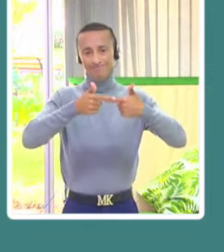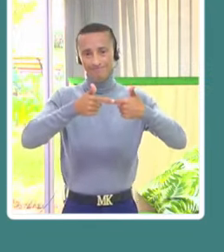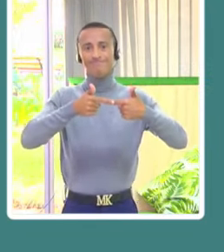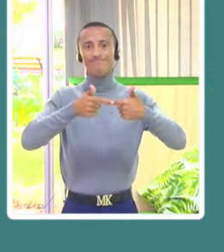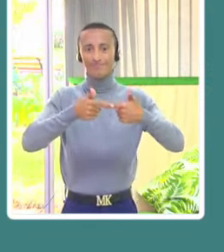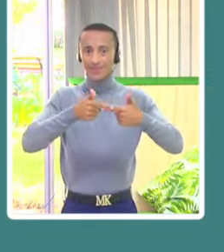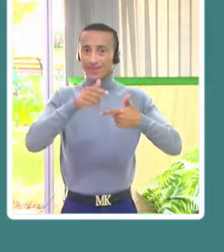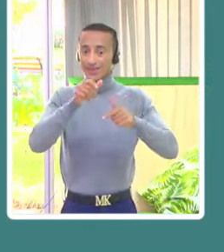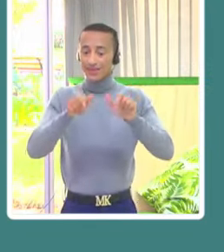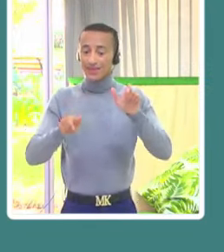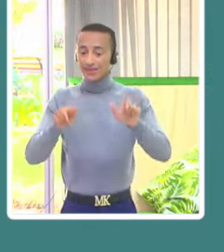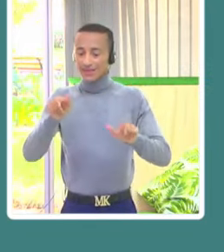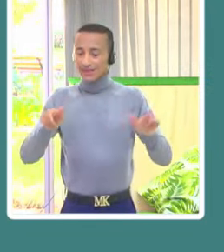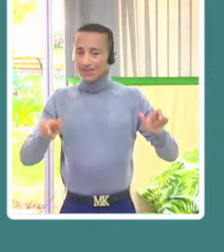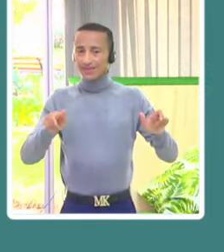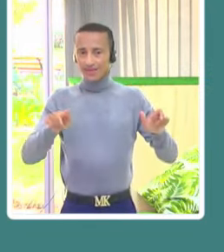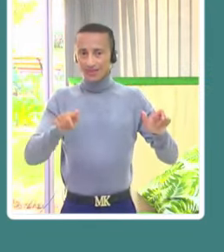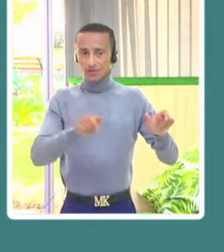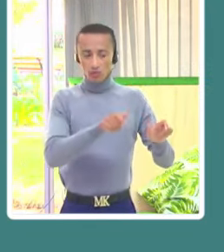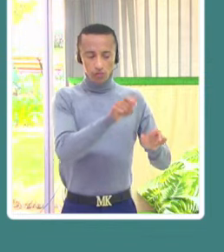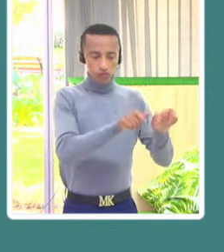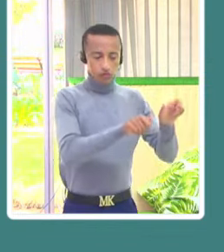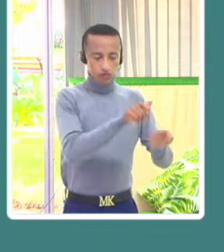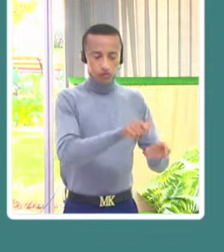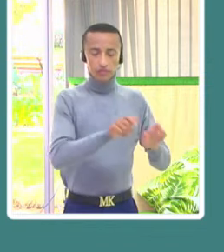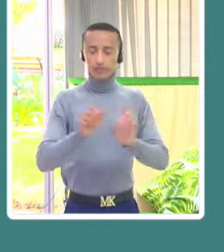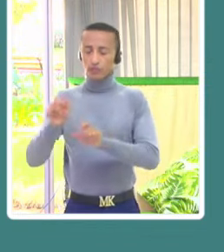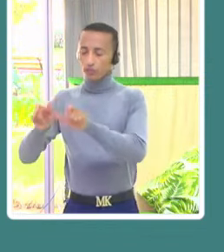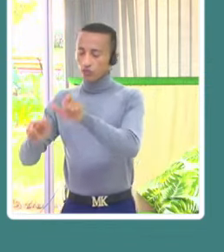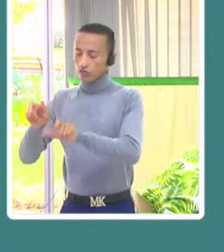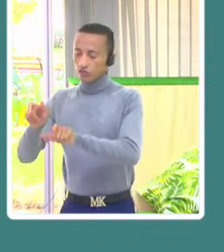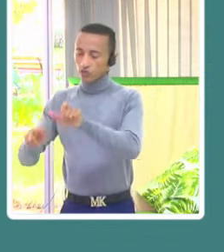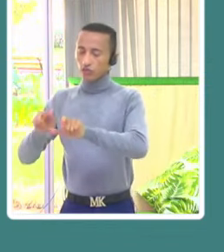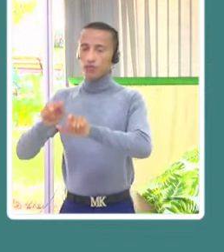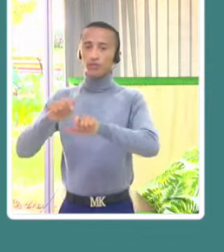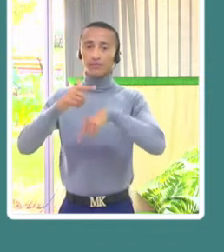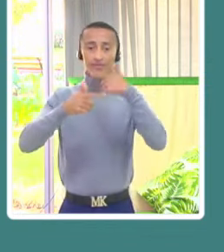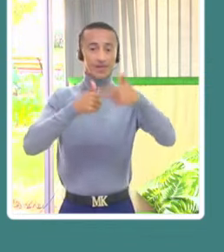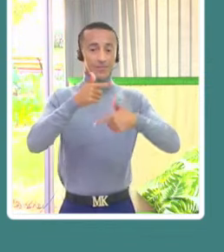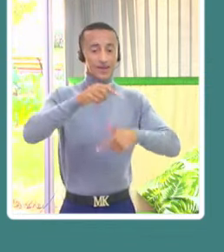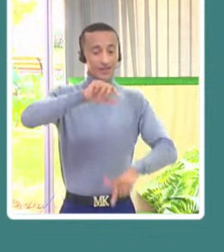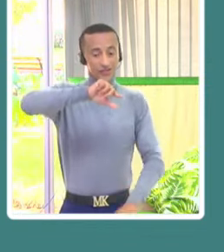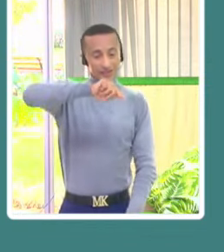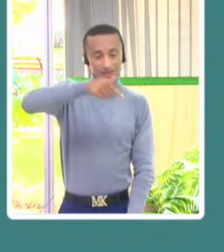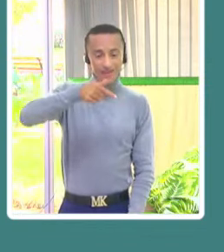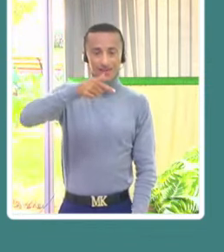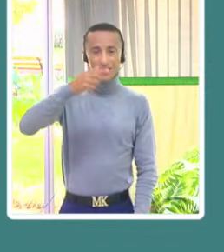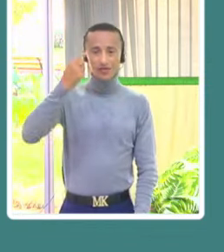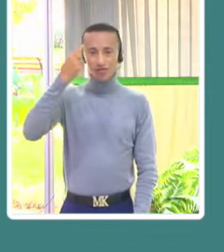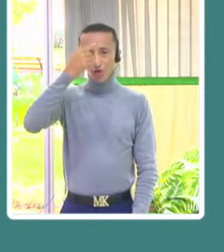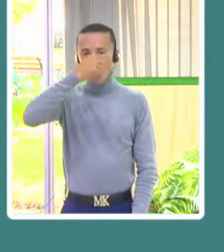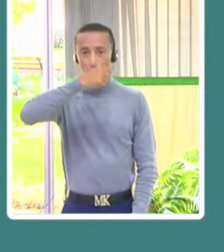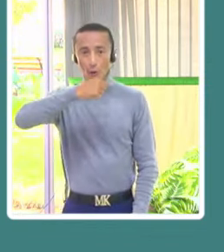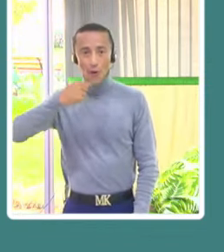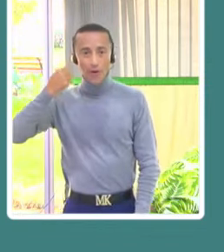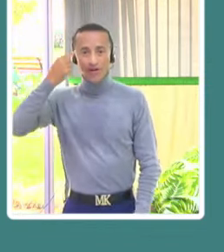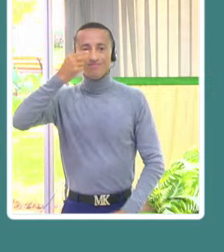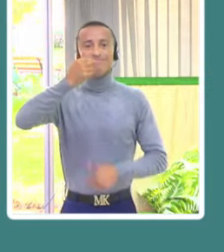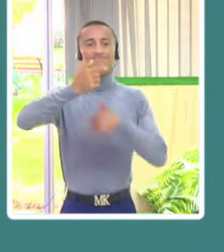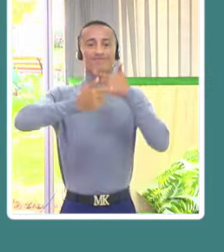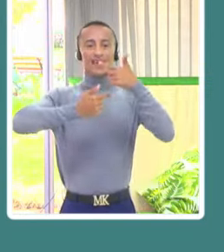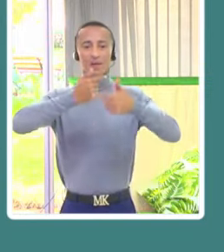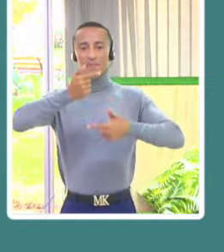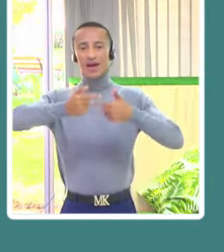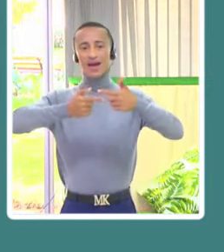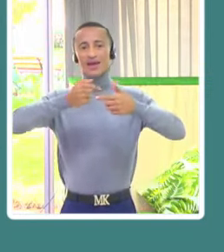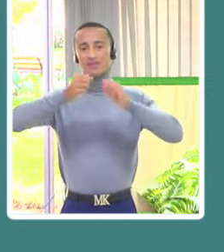5 days straight. They used to sleep in turns to make that connection work. But we know now how to